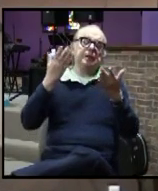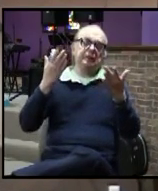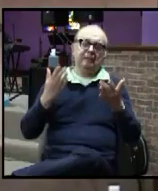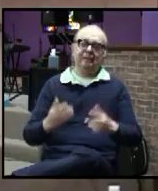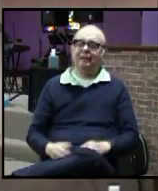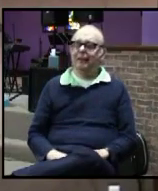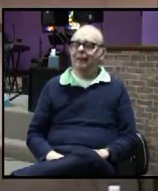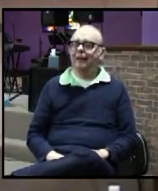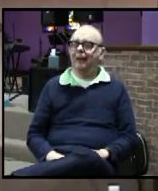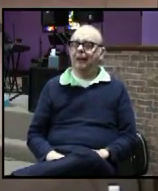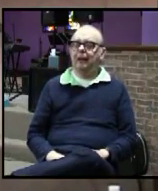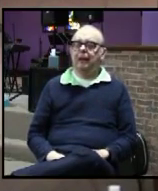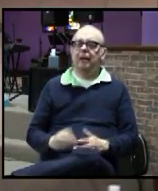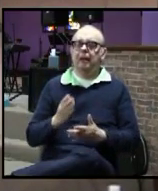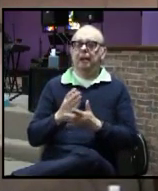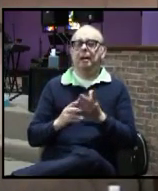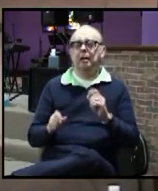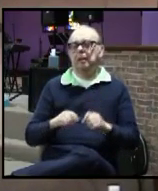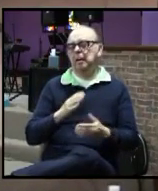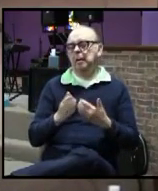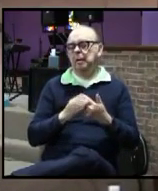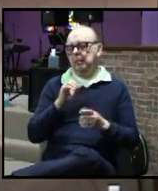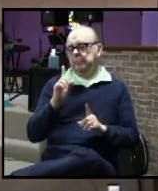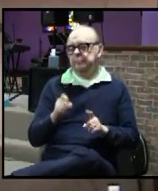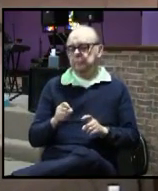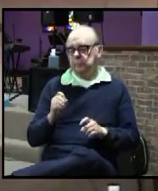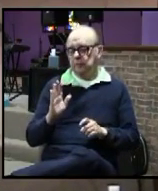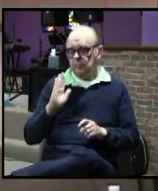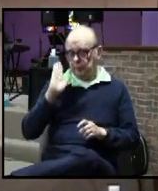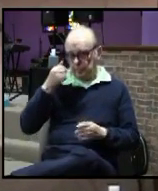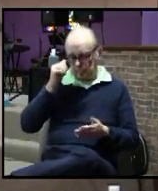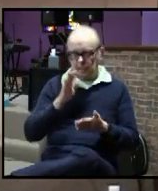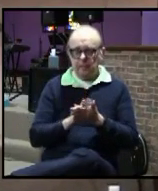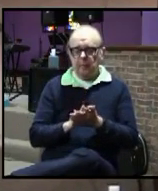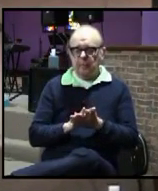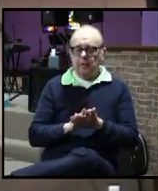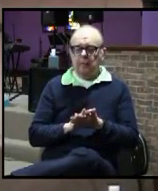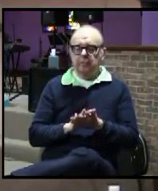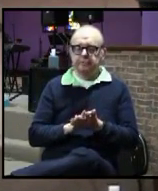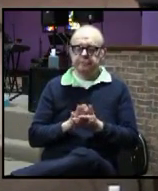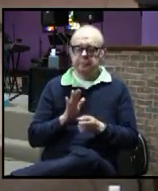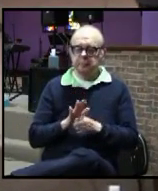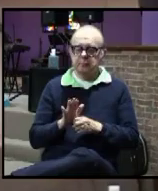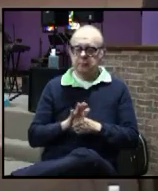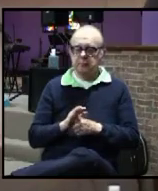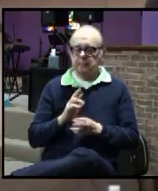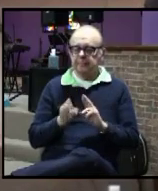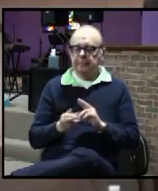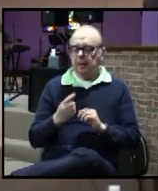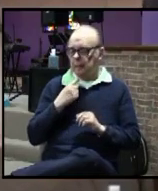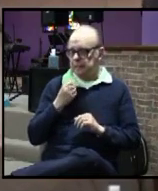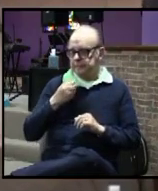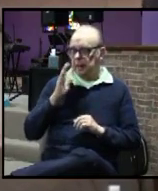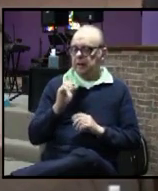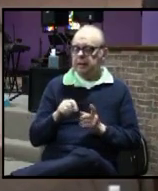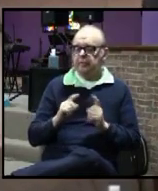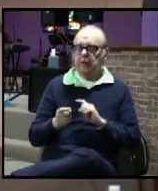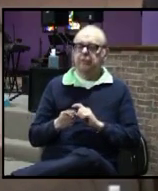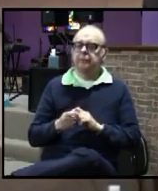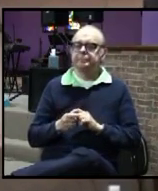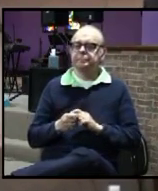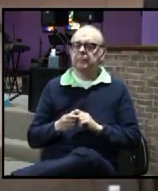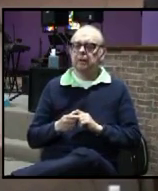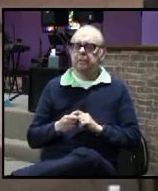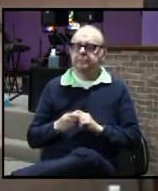I'm good. So I'm asking you to do the simplest thing. Would you believe? Would you believe enough that you will repent? You'll say, God, I